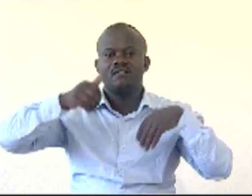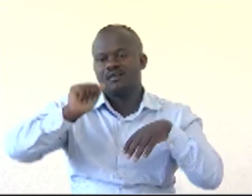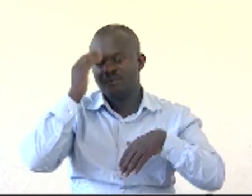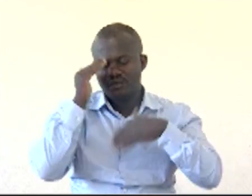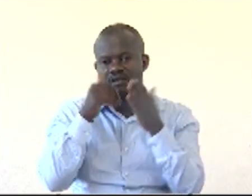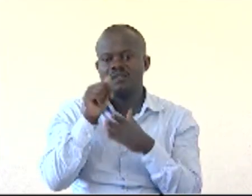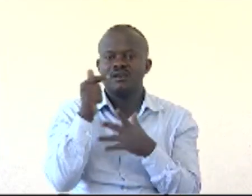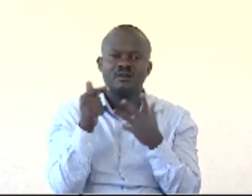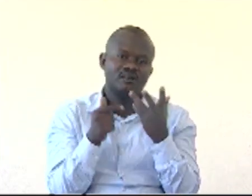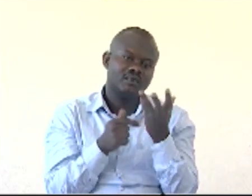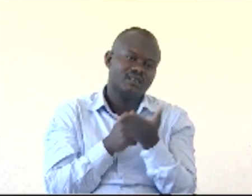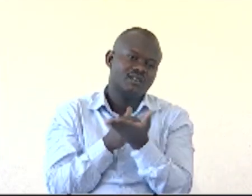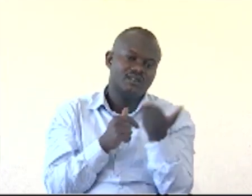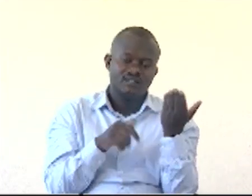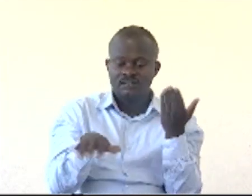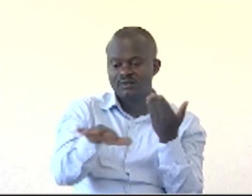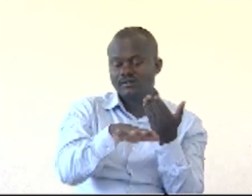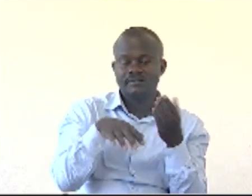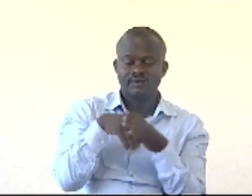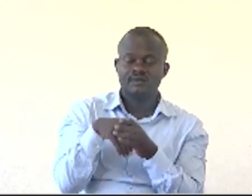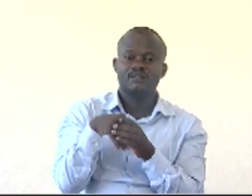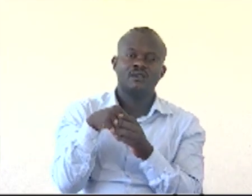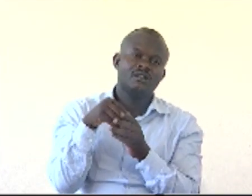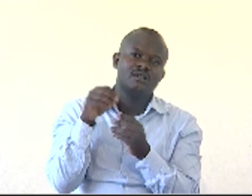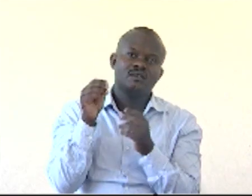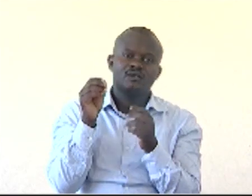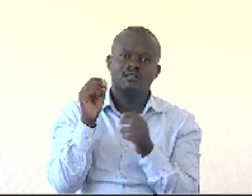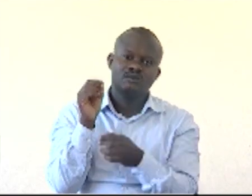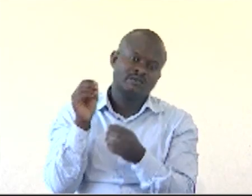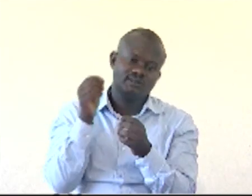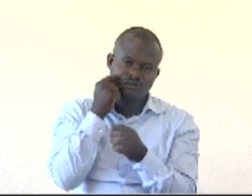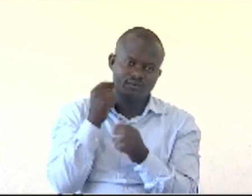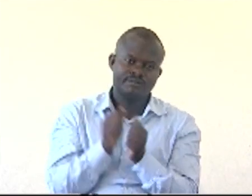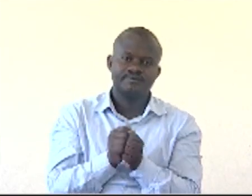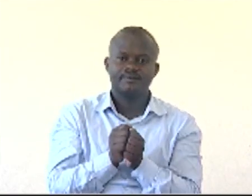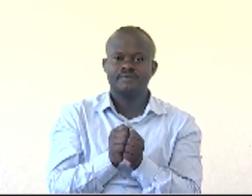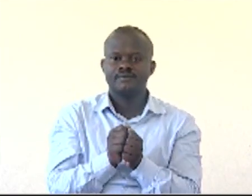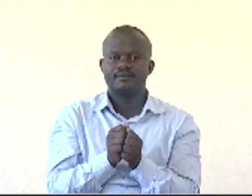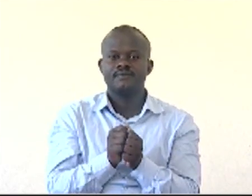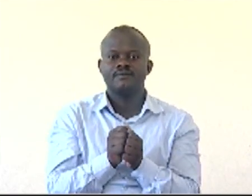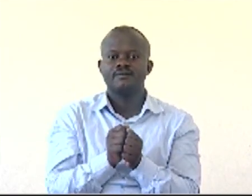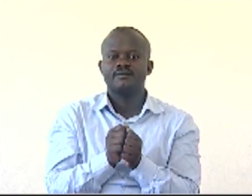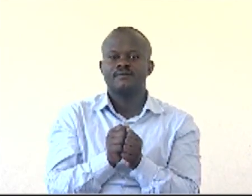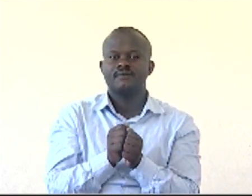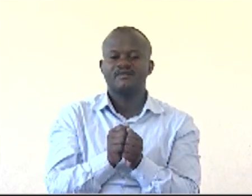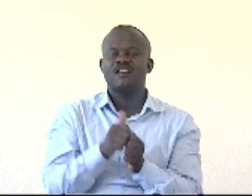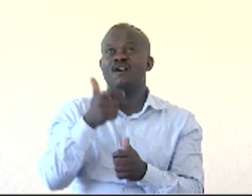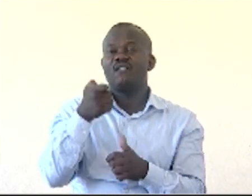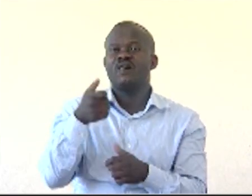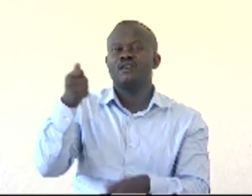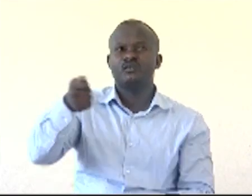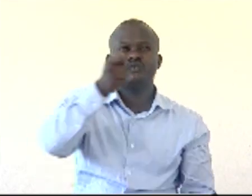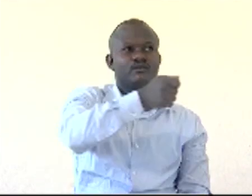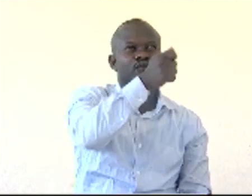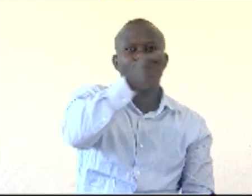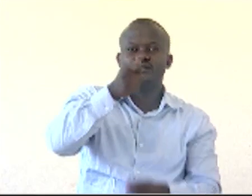because those are breeding grounds of mosquitoes. Then spray insecticide on